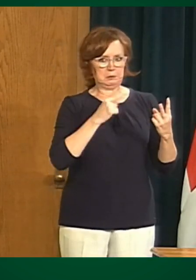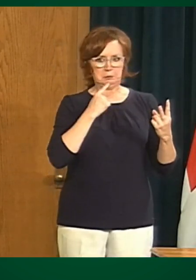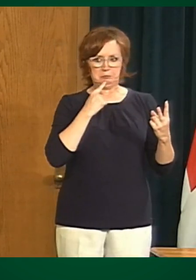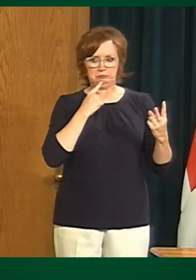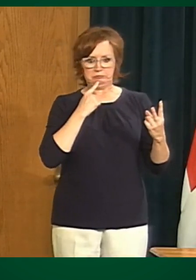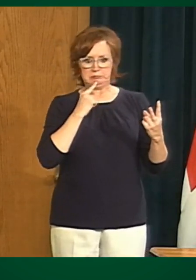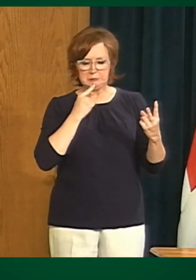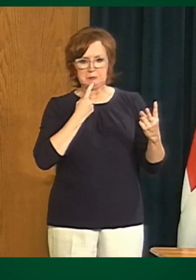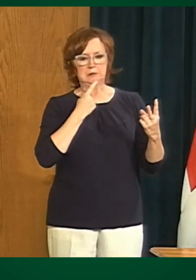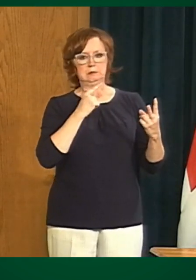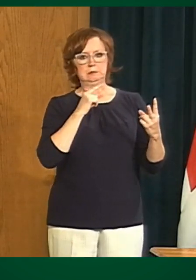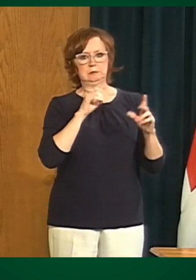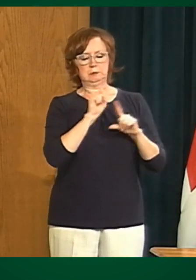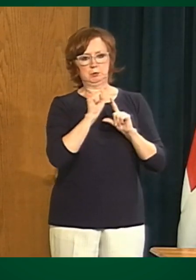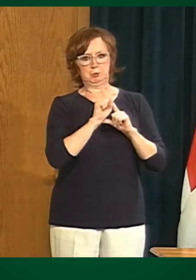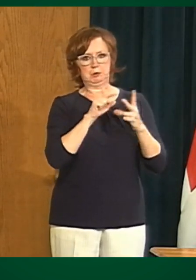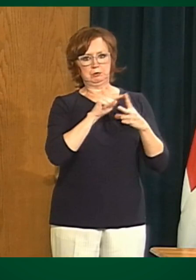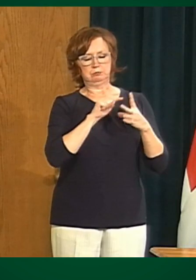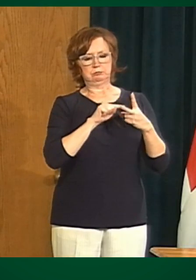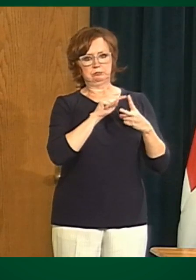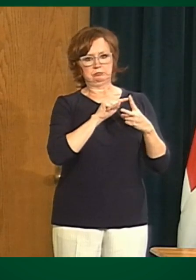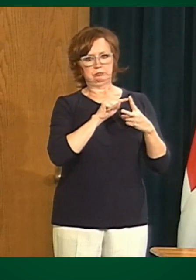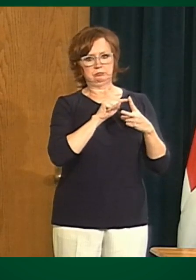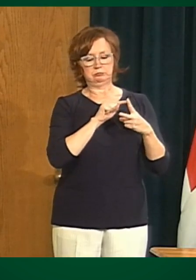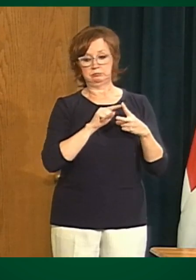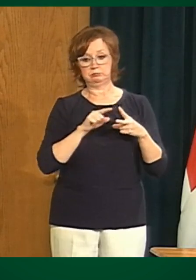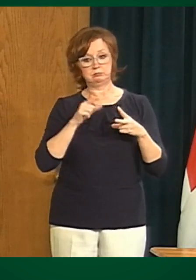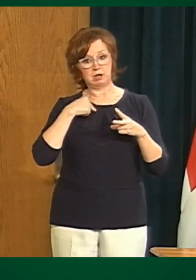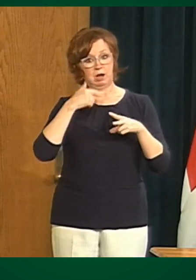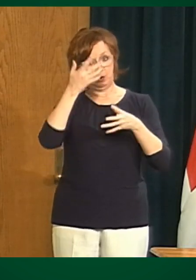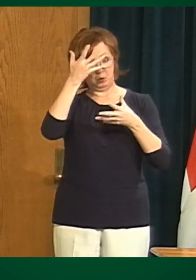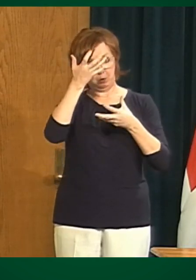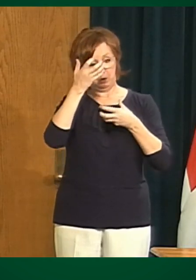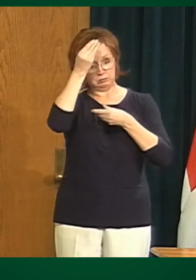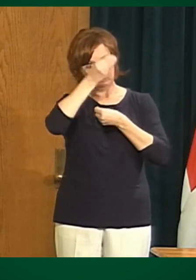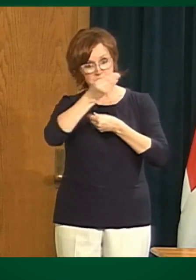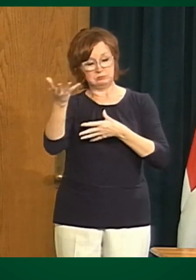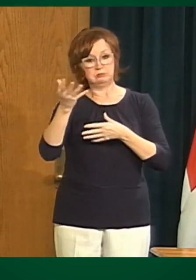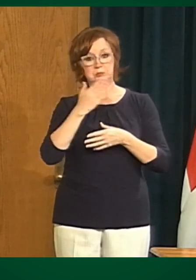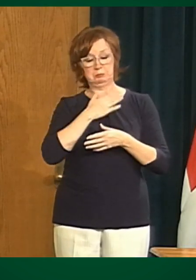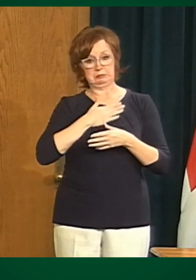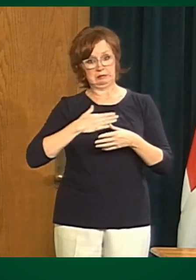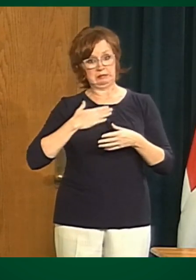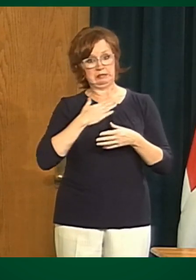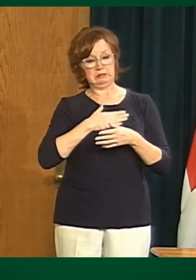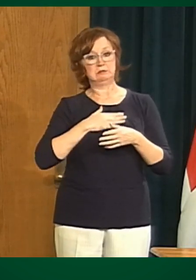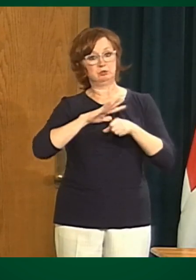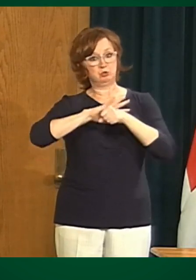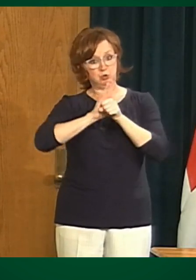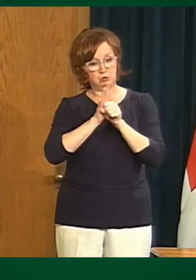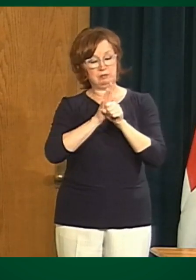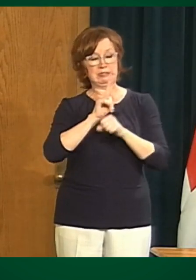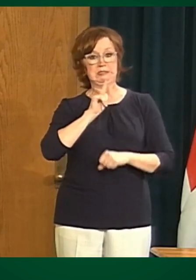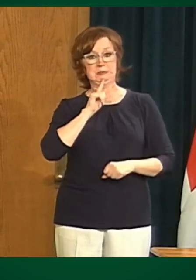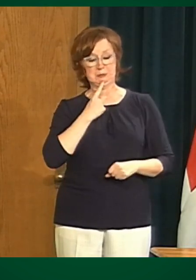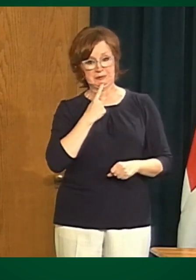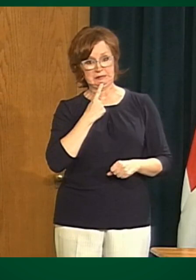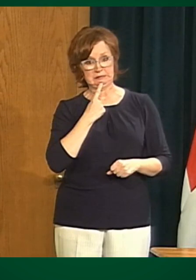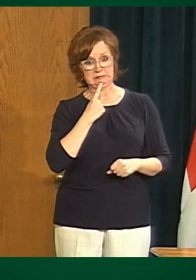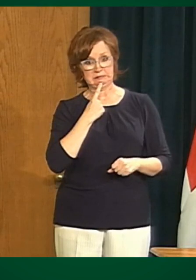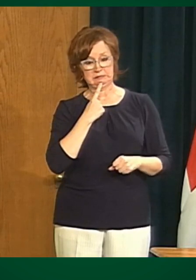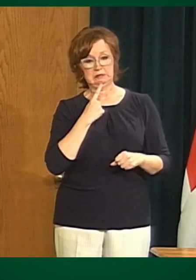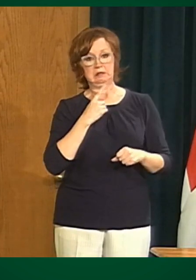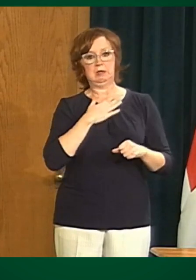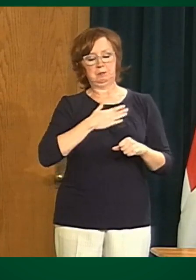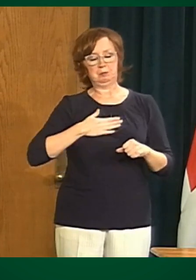it very seriously. Our collective success is only due to the high degree of personal responsibility that we have put on each of us,